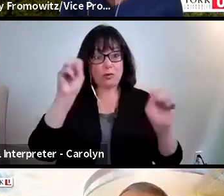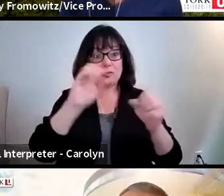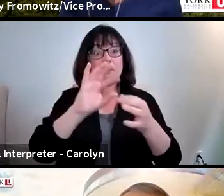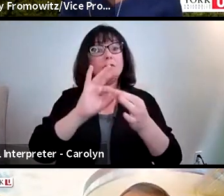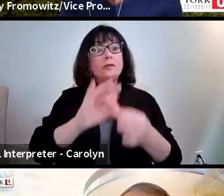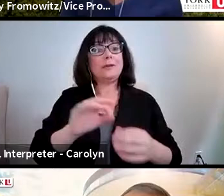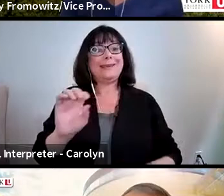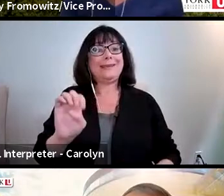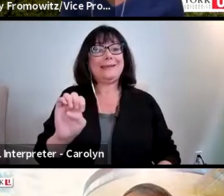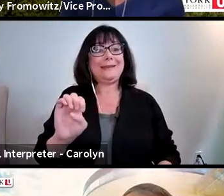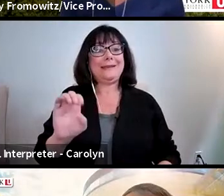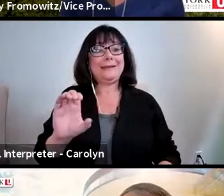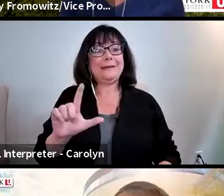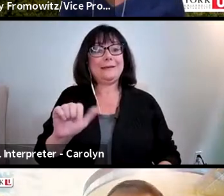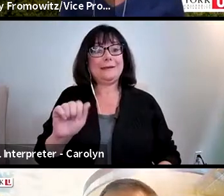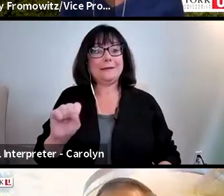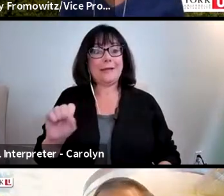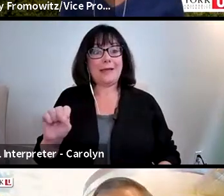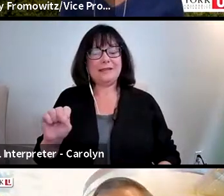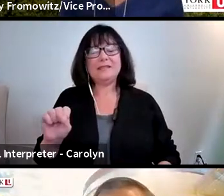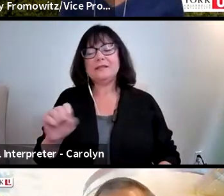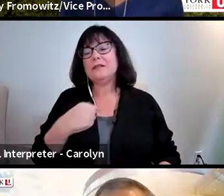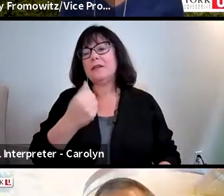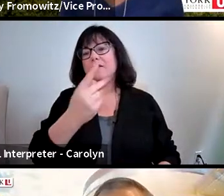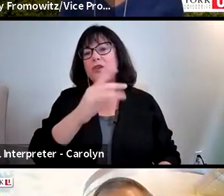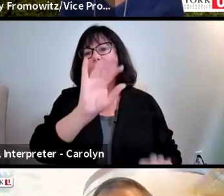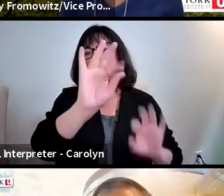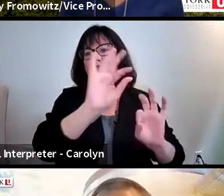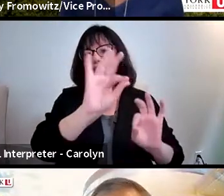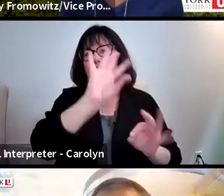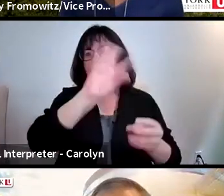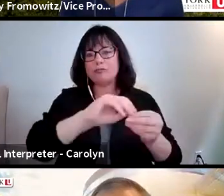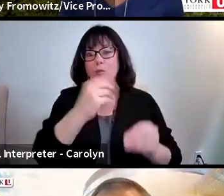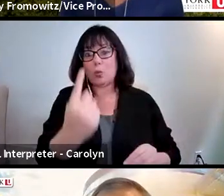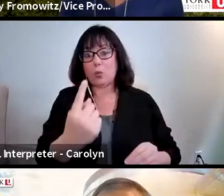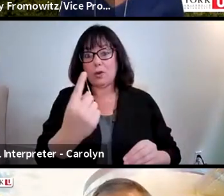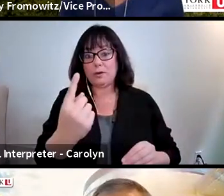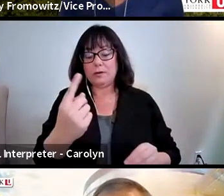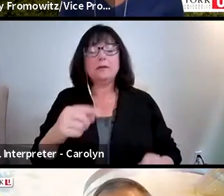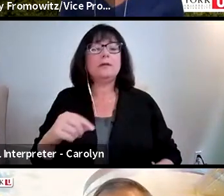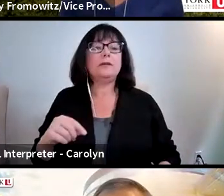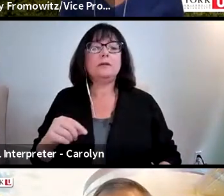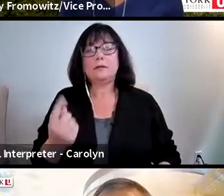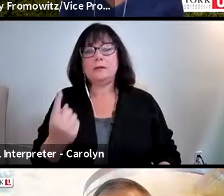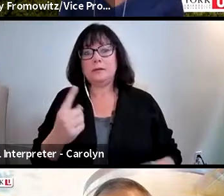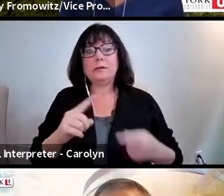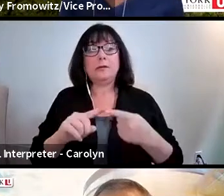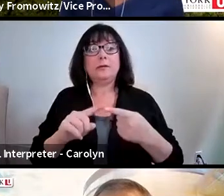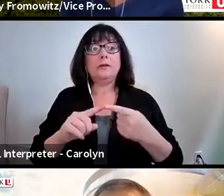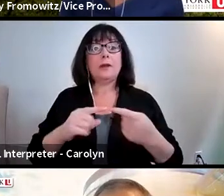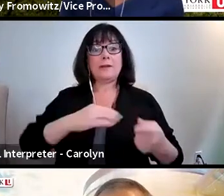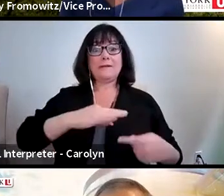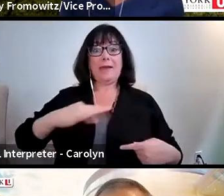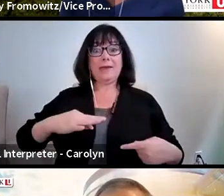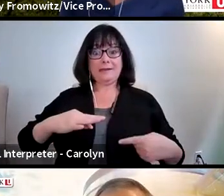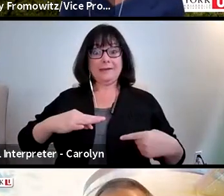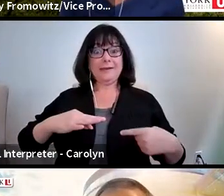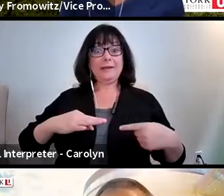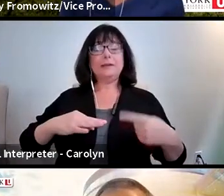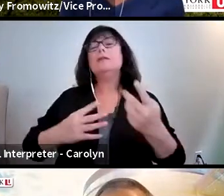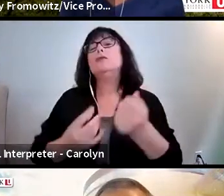So I'm just going to combine a couple of questions. One question is around support for faculty members using